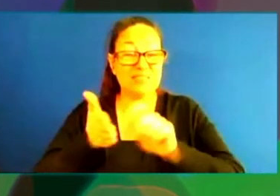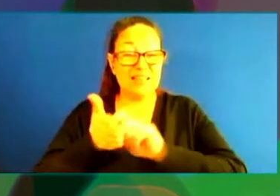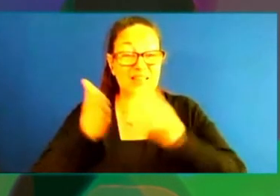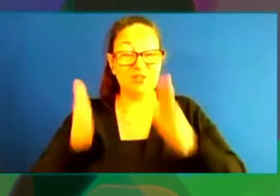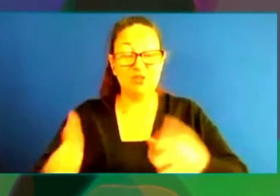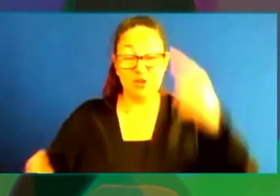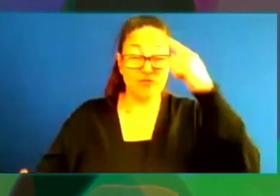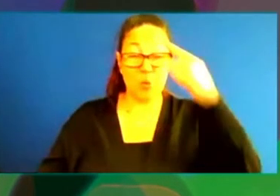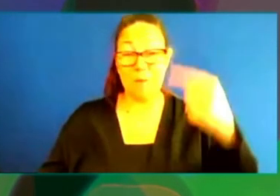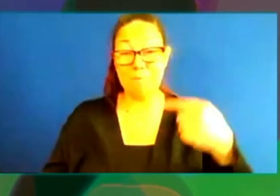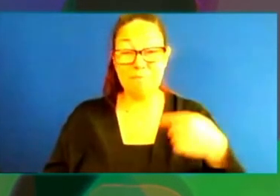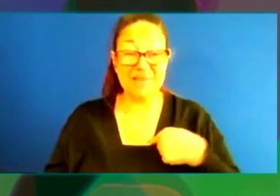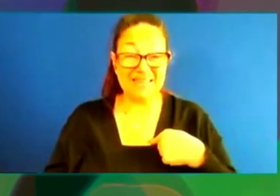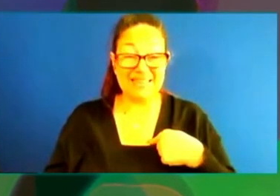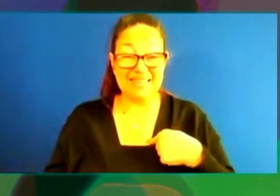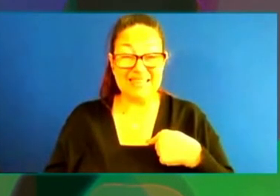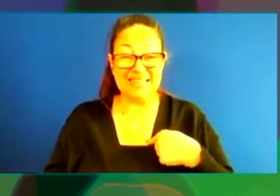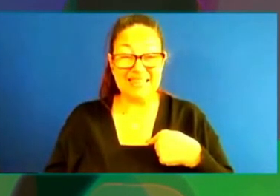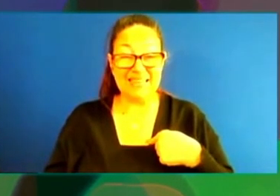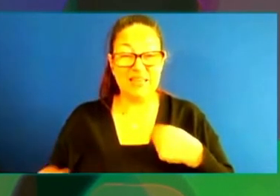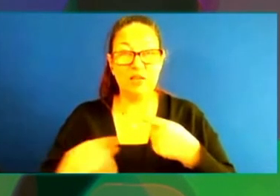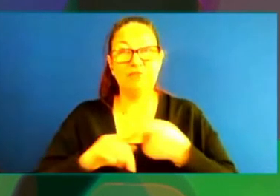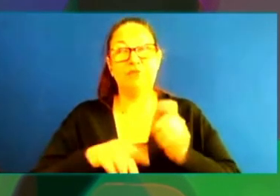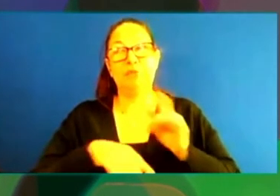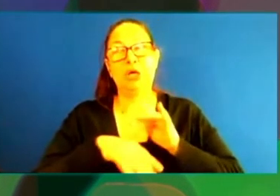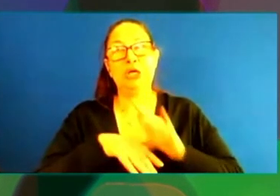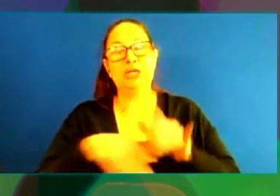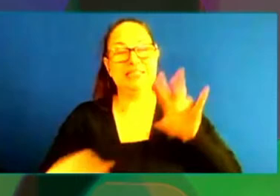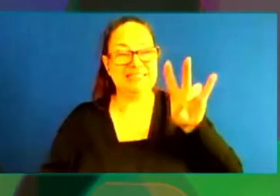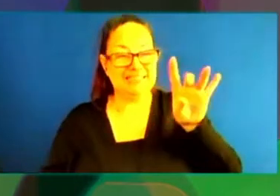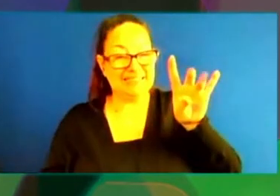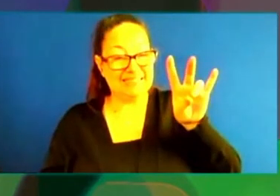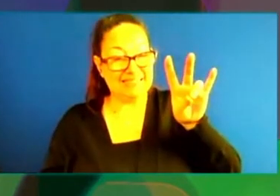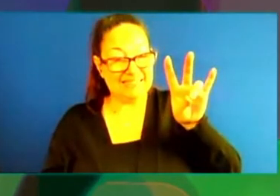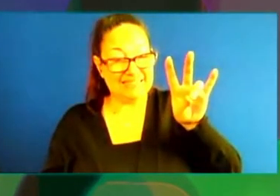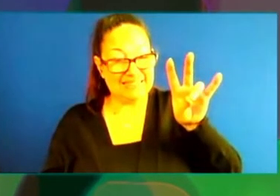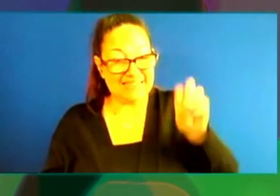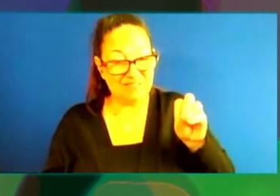like, as a kid of the early 70s,